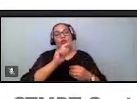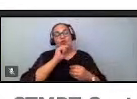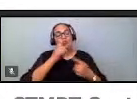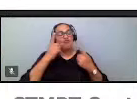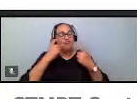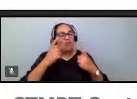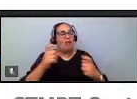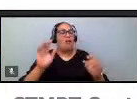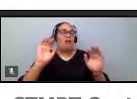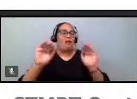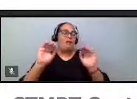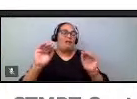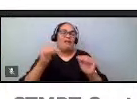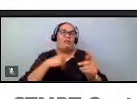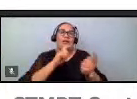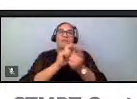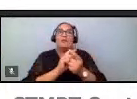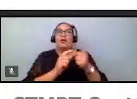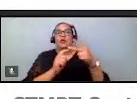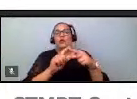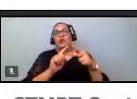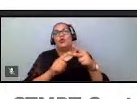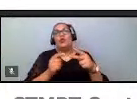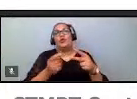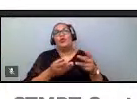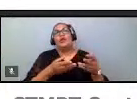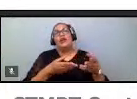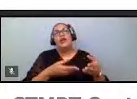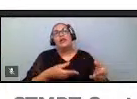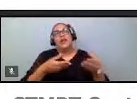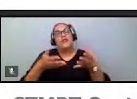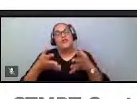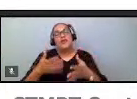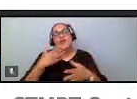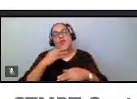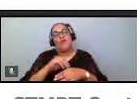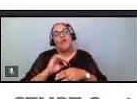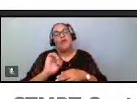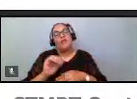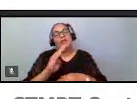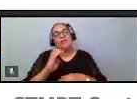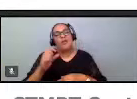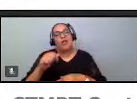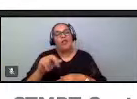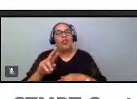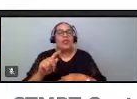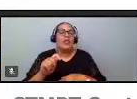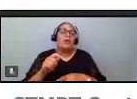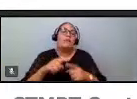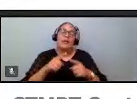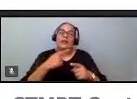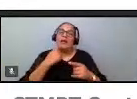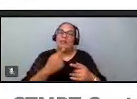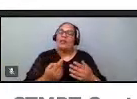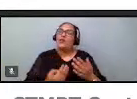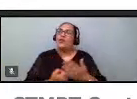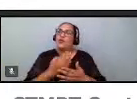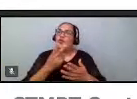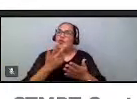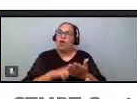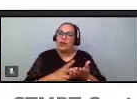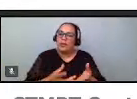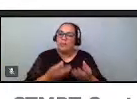crying I've addressed this with two the two carriers that operate on this birth our exporters are cry they're getting new contracts